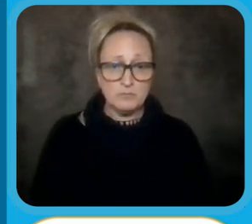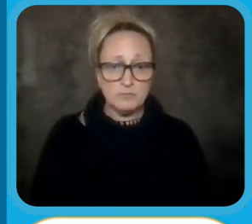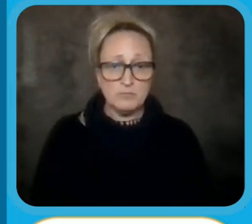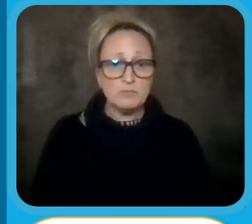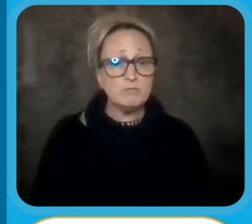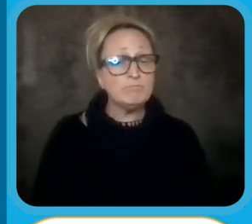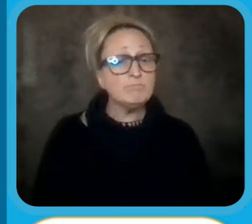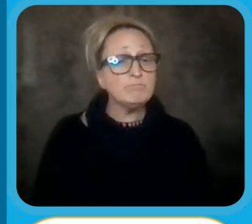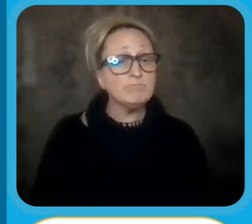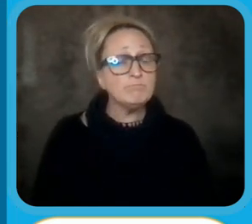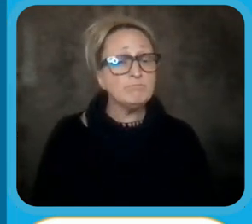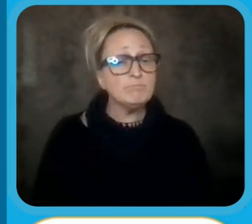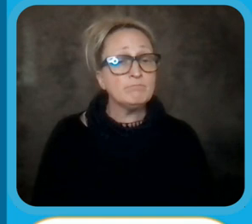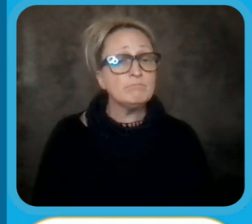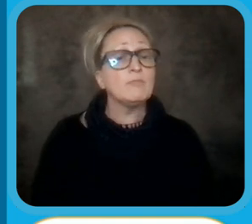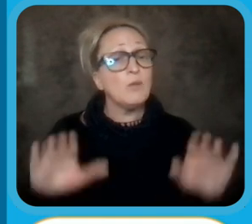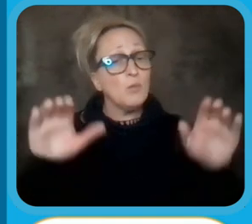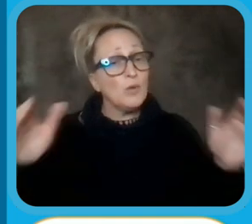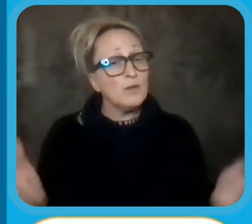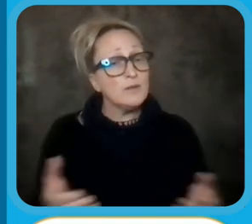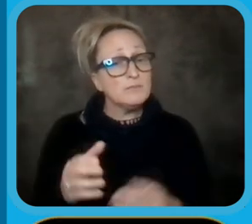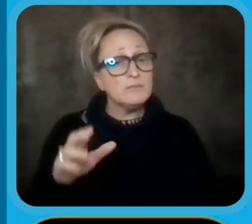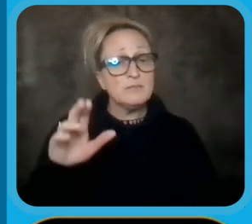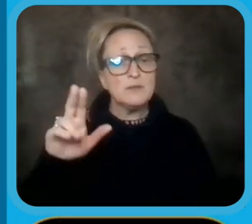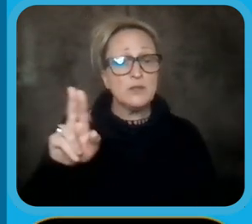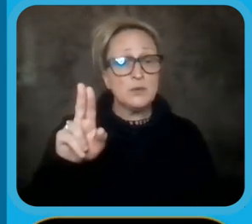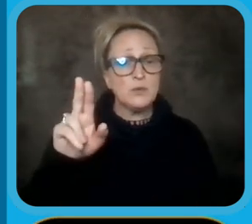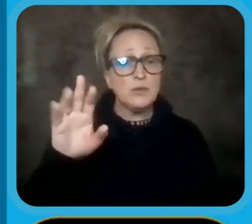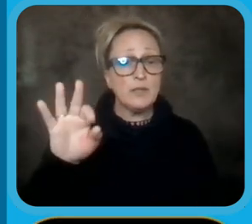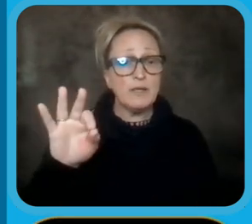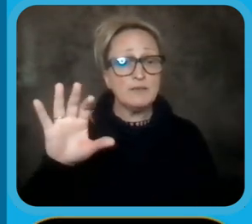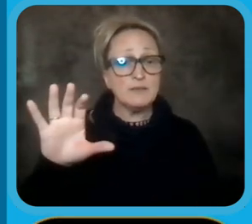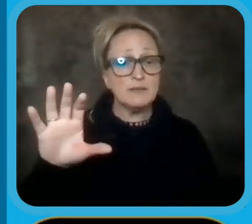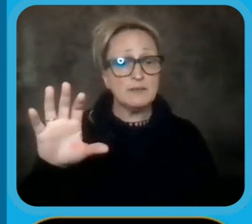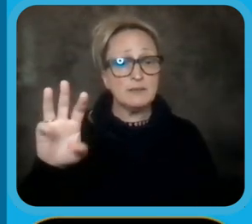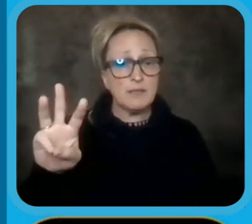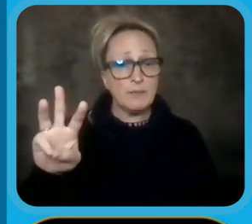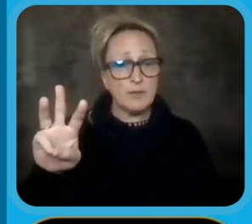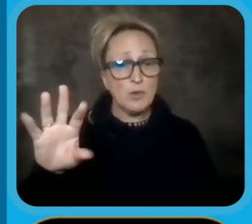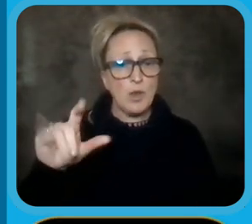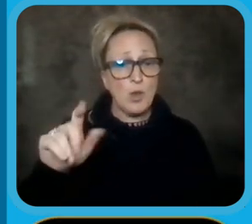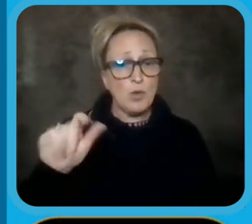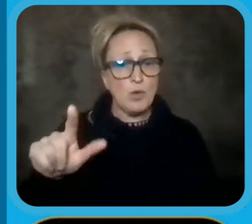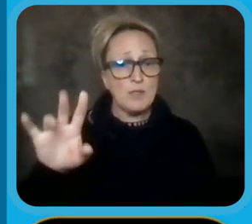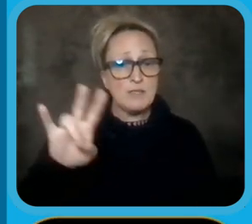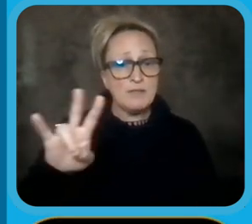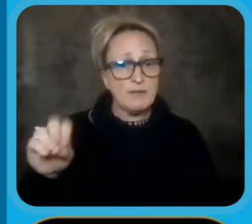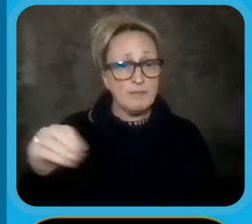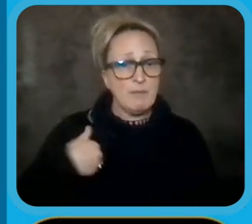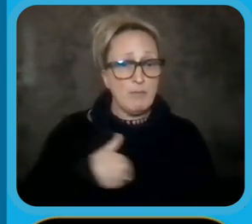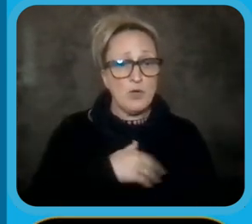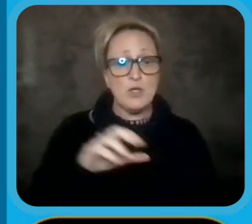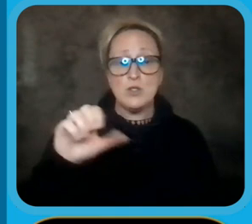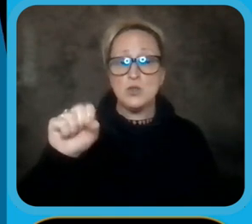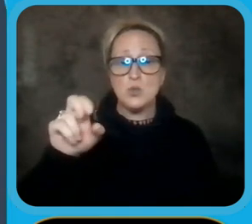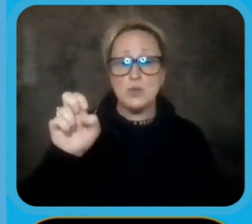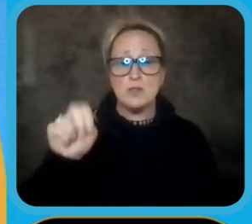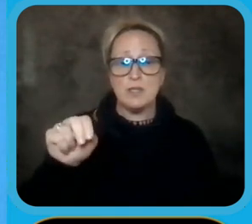Delegates and guests, please welcome UFCW Local 770 member, Susan Hernandez.